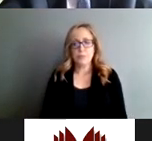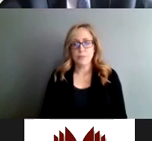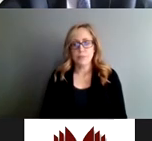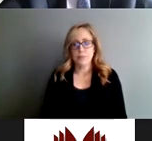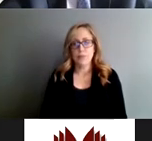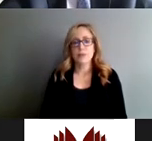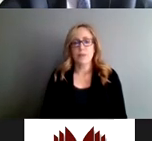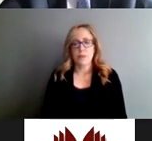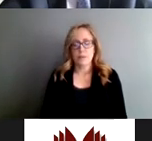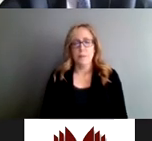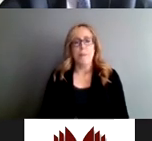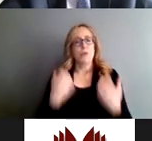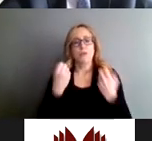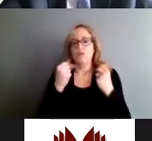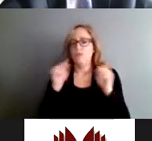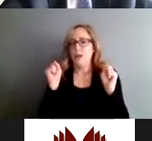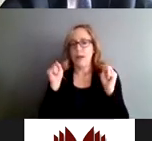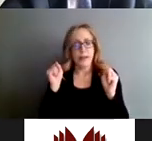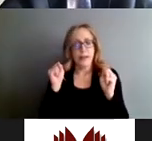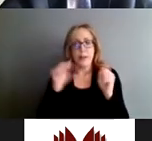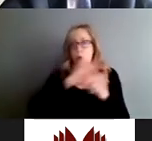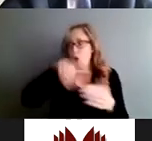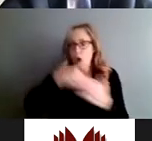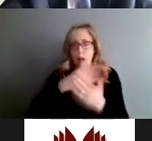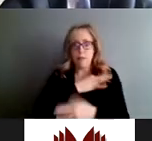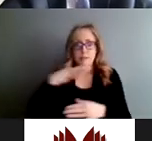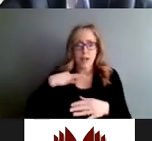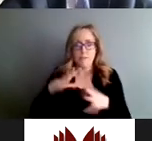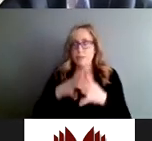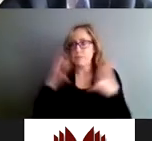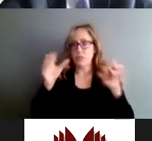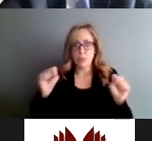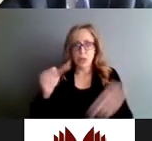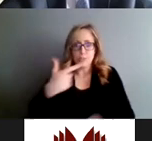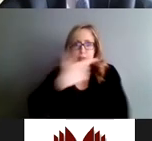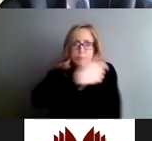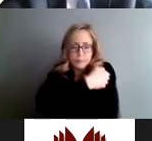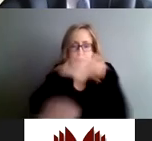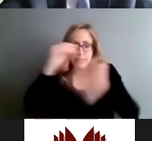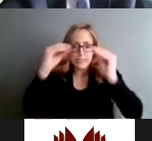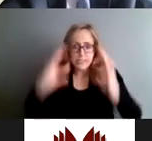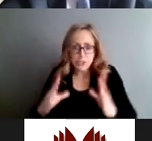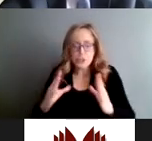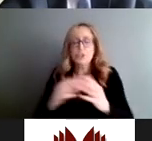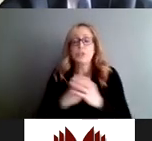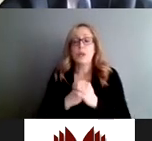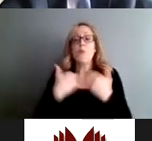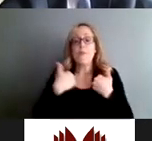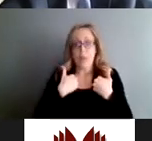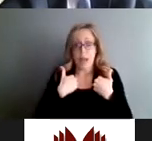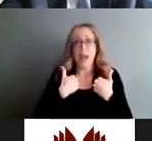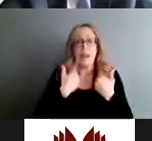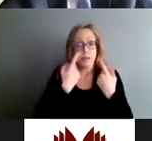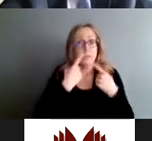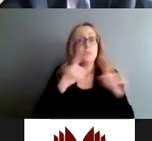We're trying to get everyone, all the staff members that we can, vaccinated as soon as possible. We had some success with